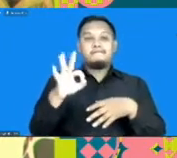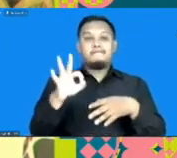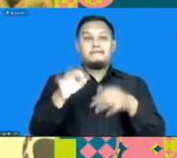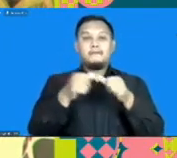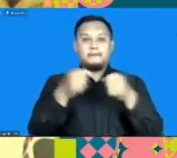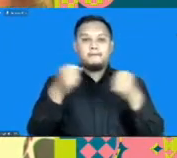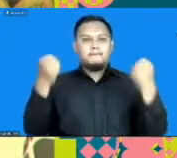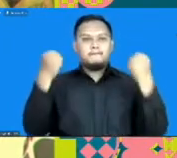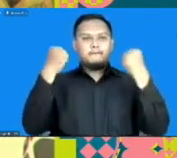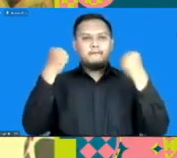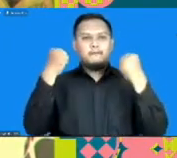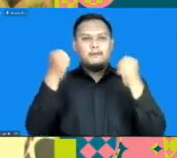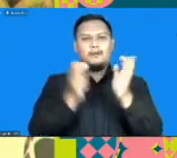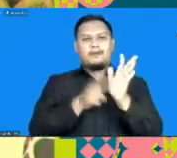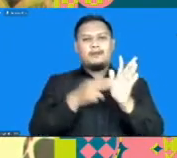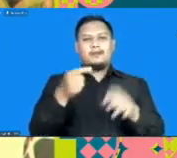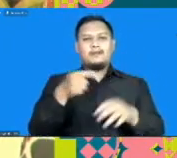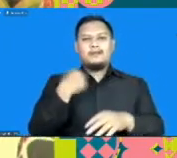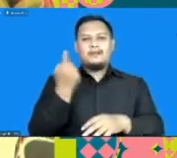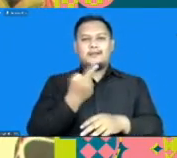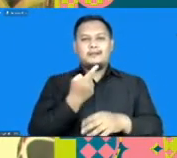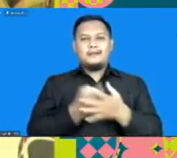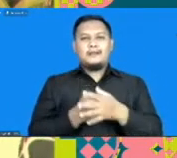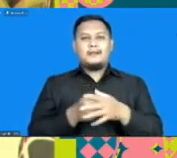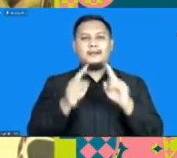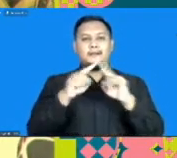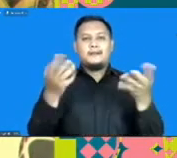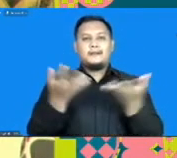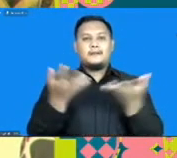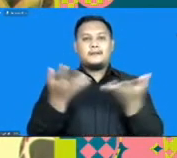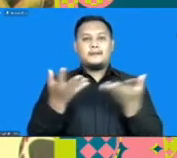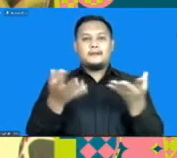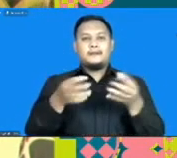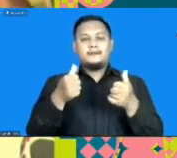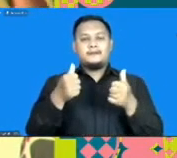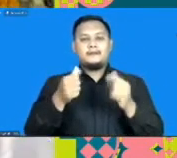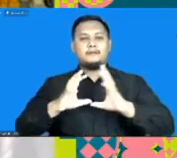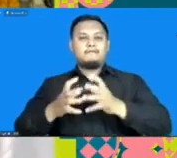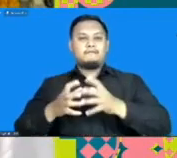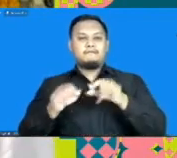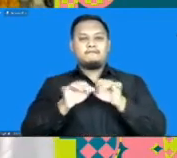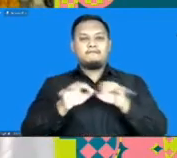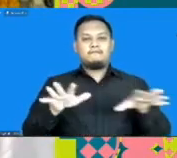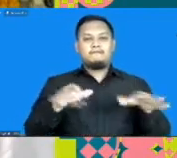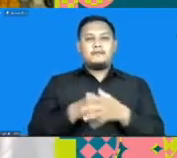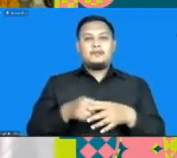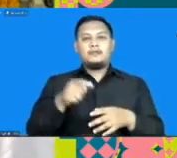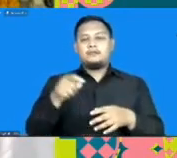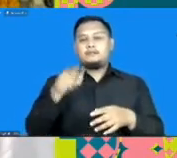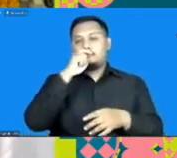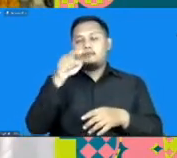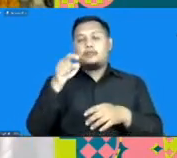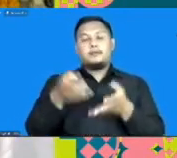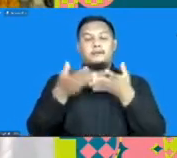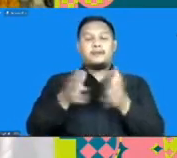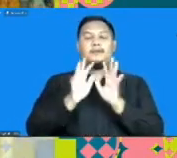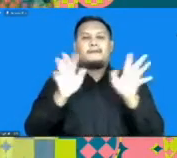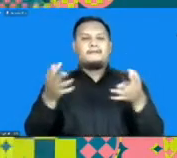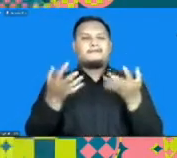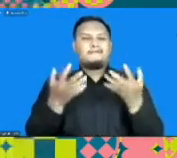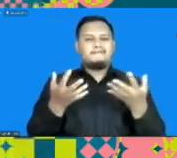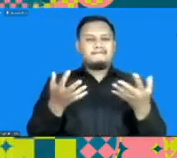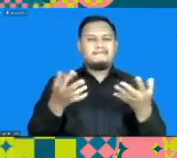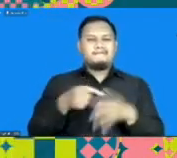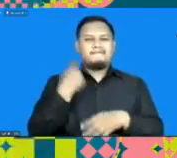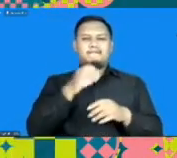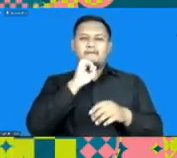grounded? You give me a lot of hope, yeah. Because we are sitting here in the Green, yeah, School. You're talking about values-based education. You're talking about the